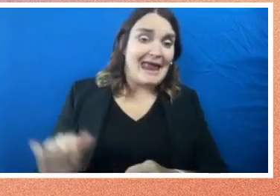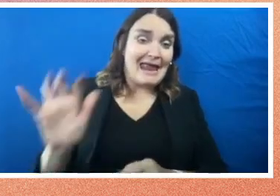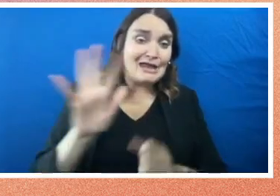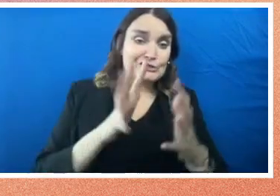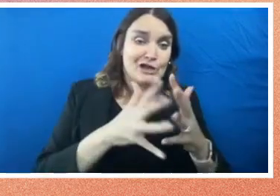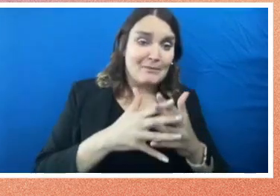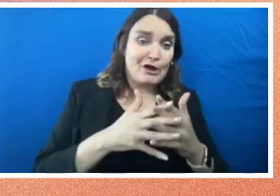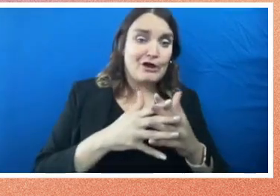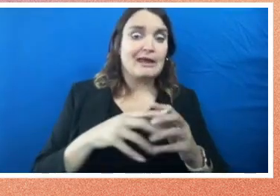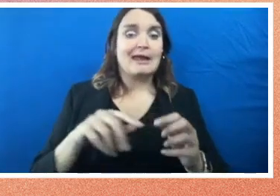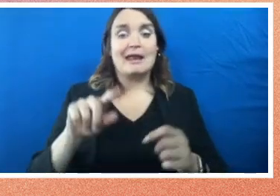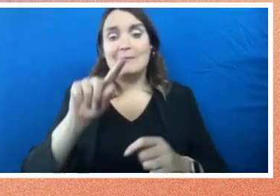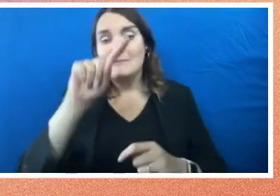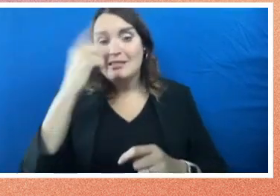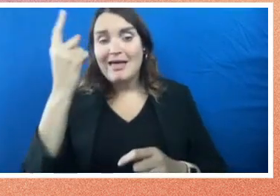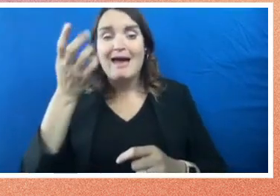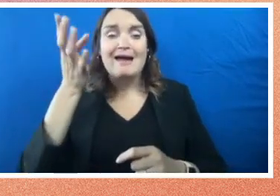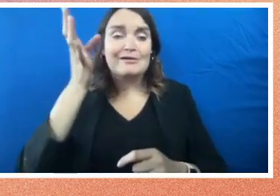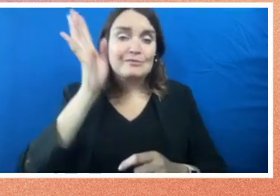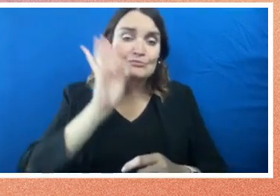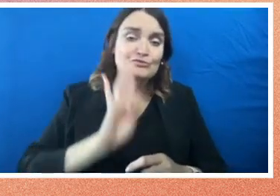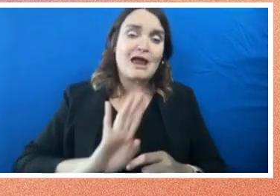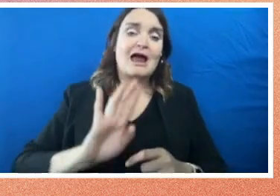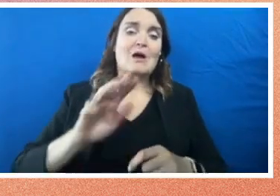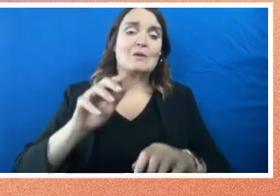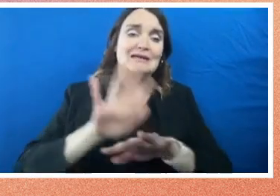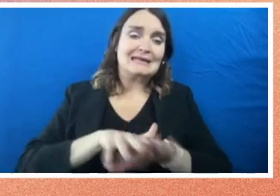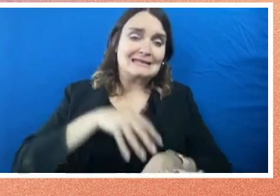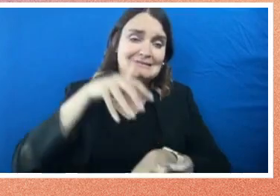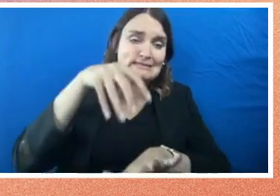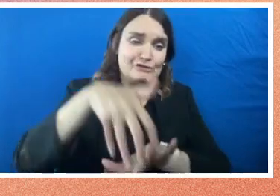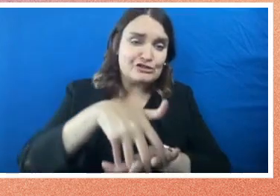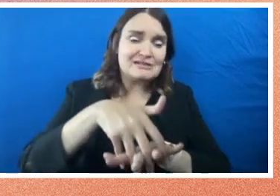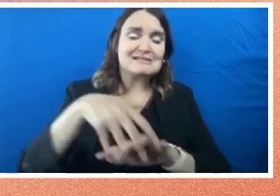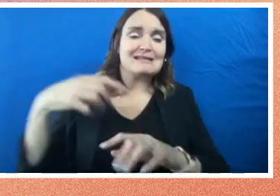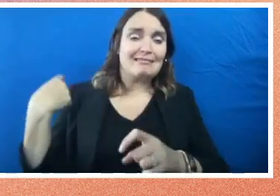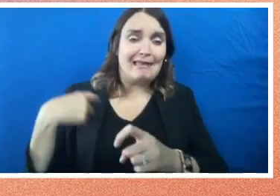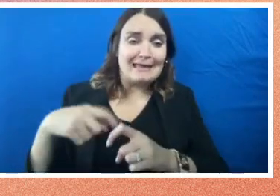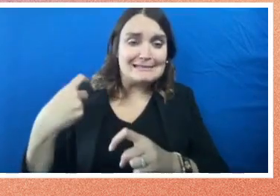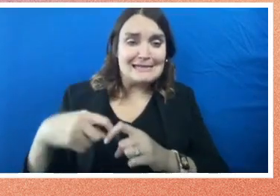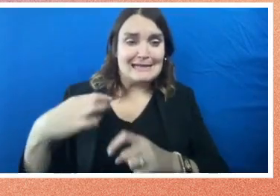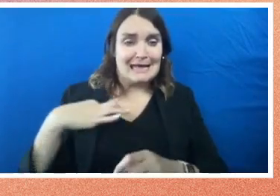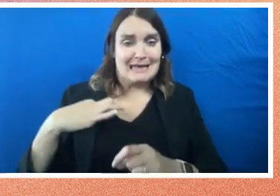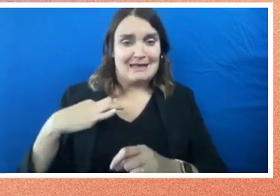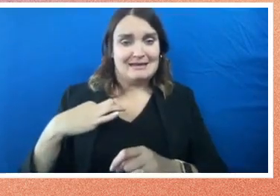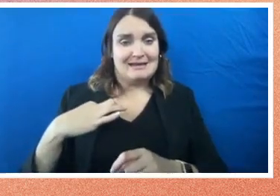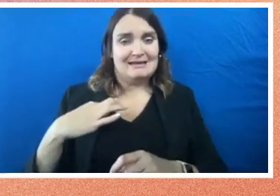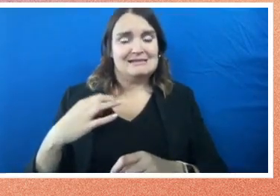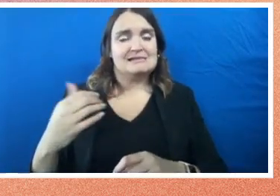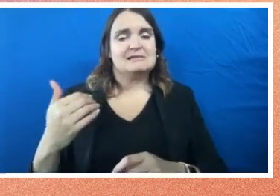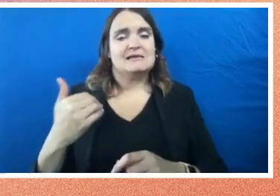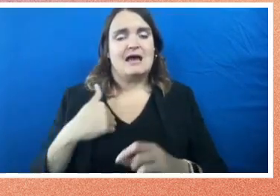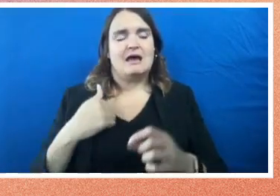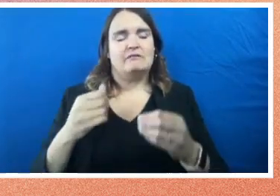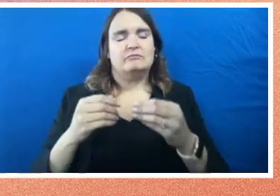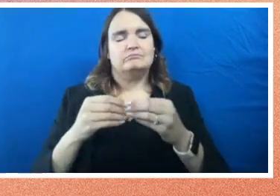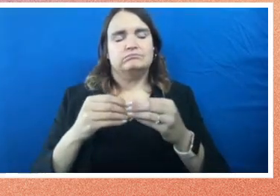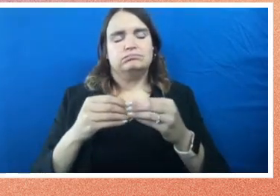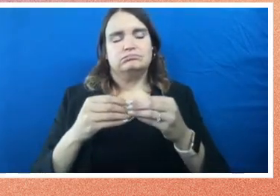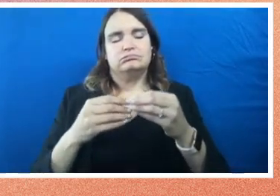Brown, Indigenous, and Latina candidates especially, have received countless death